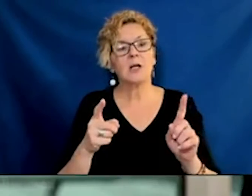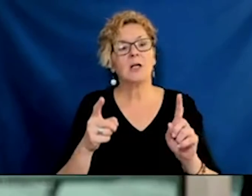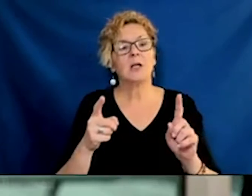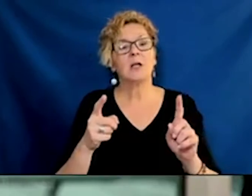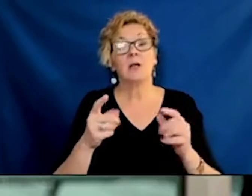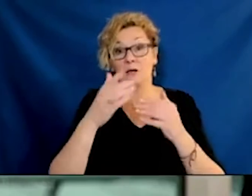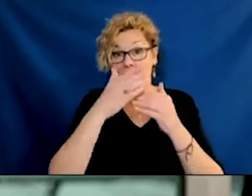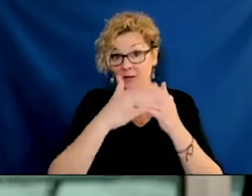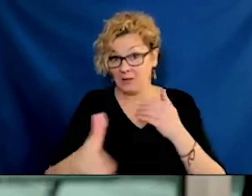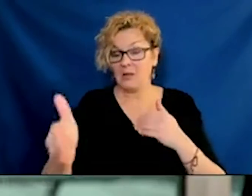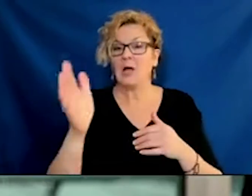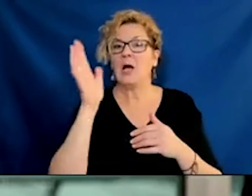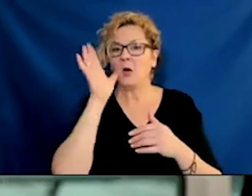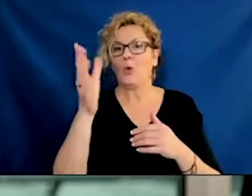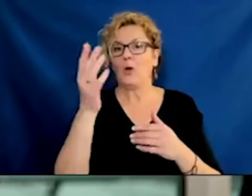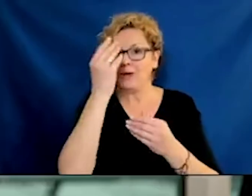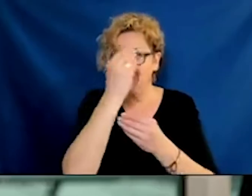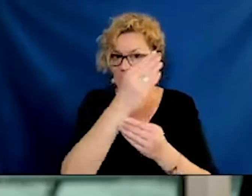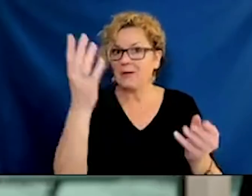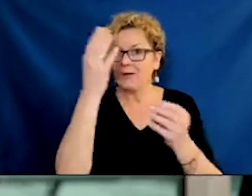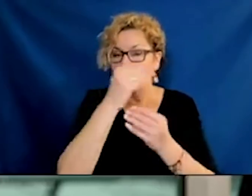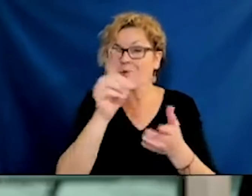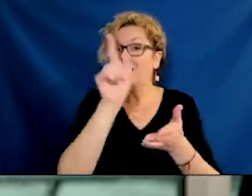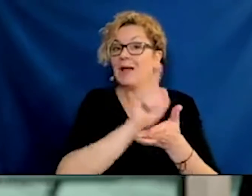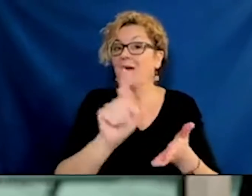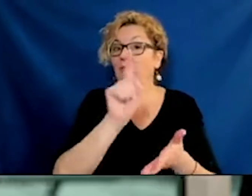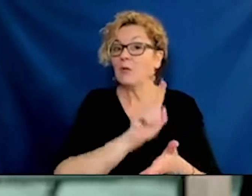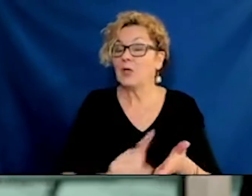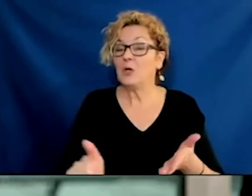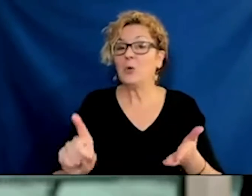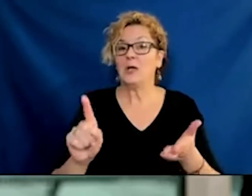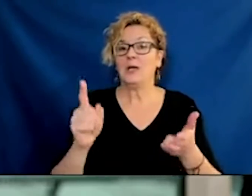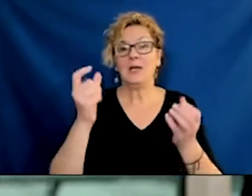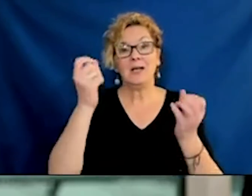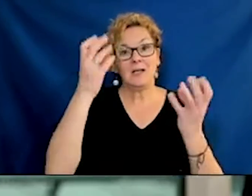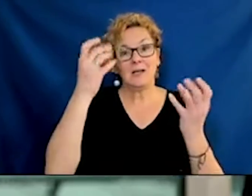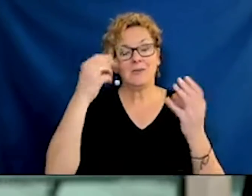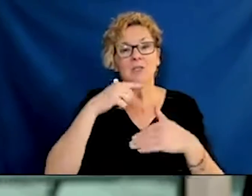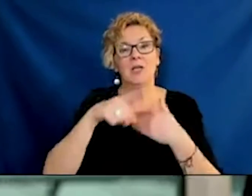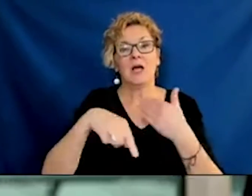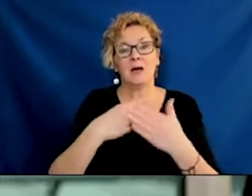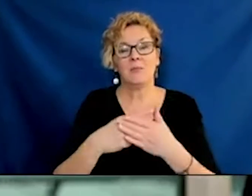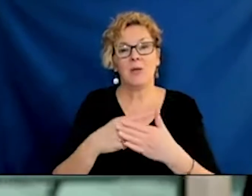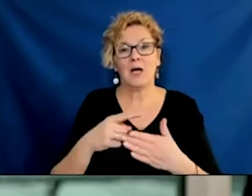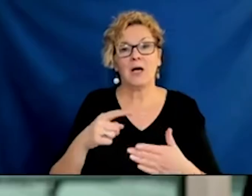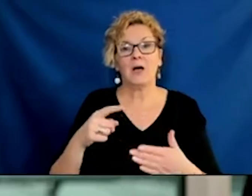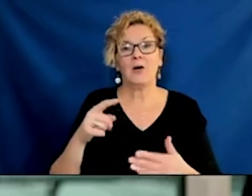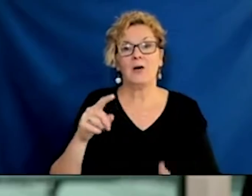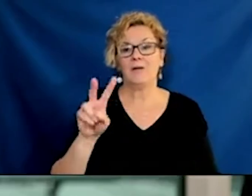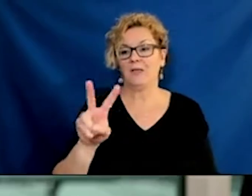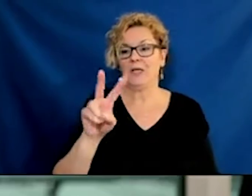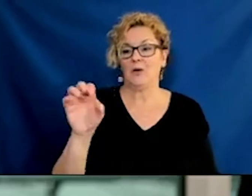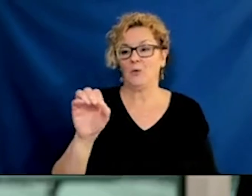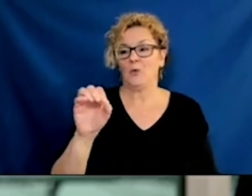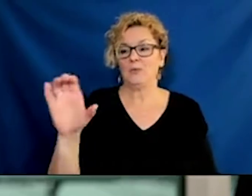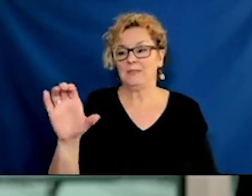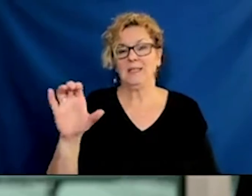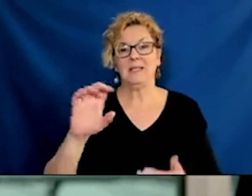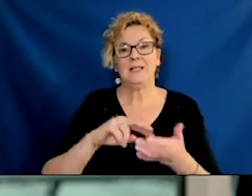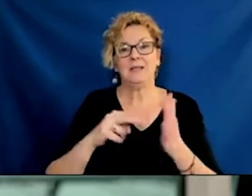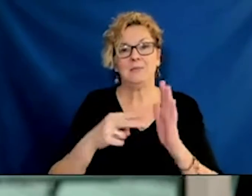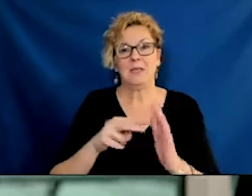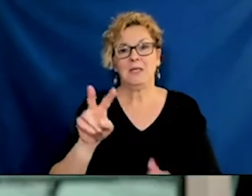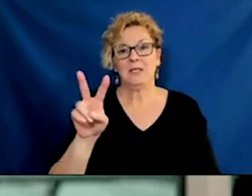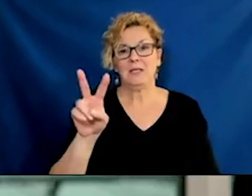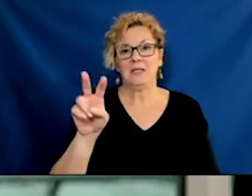call variants of concern now. We have added another acronym to our year of acronyms. So this is VOCs,